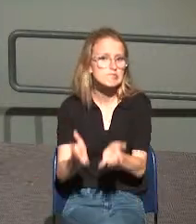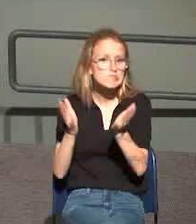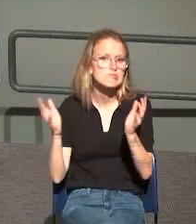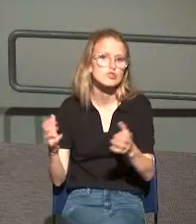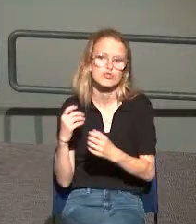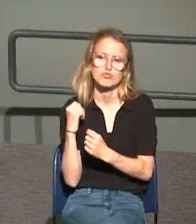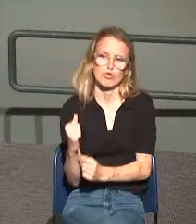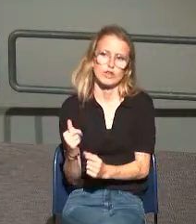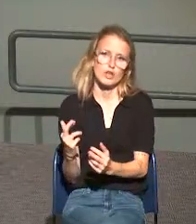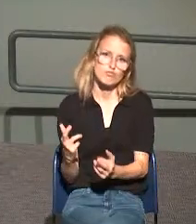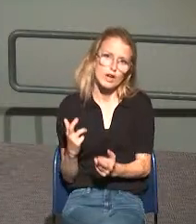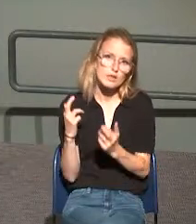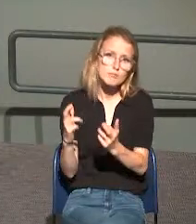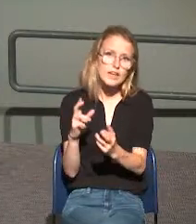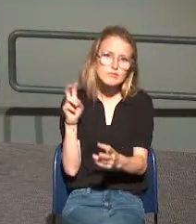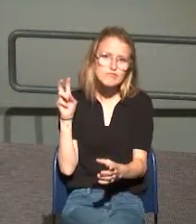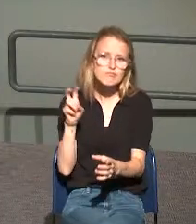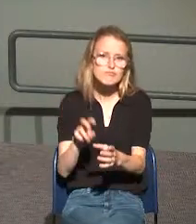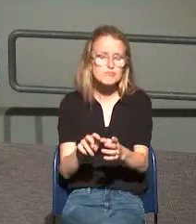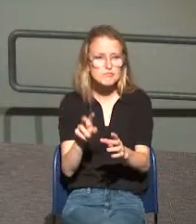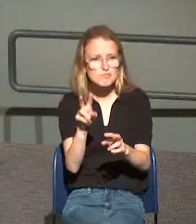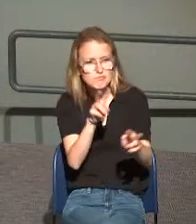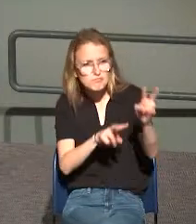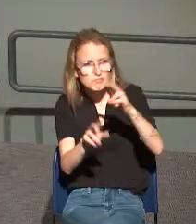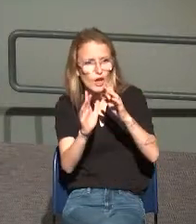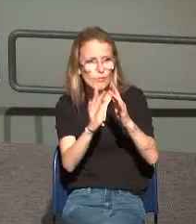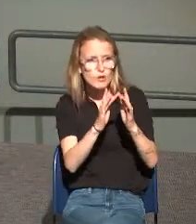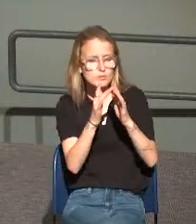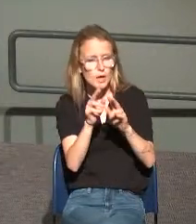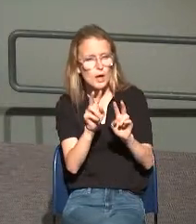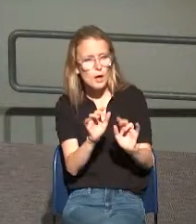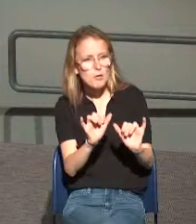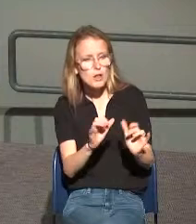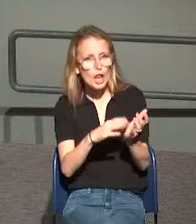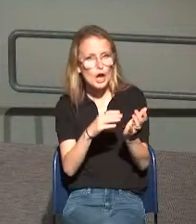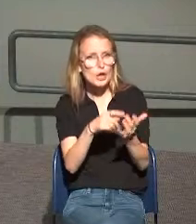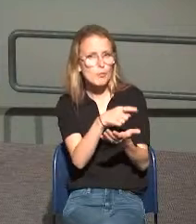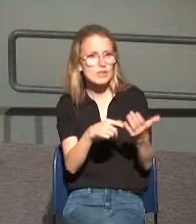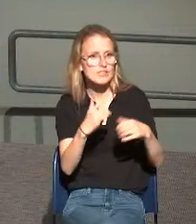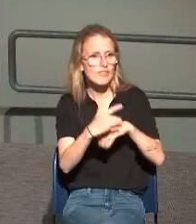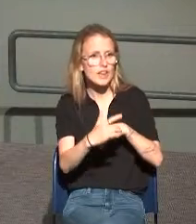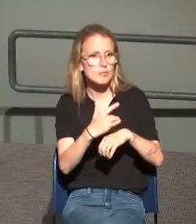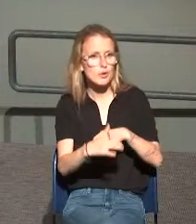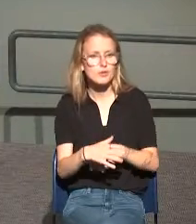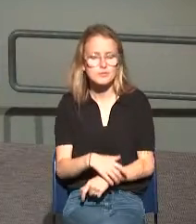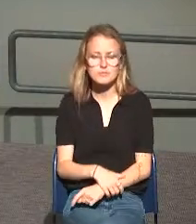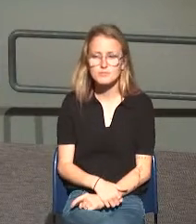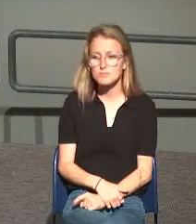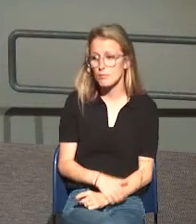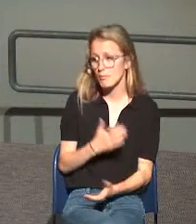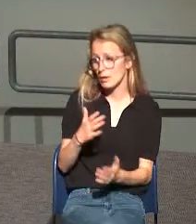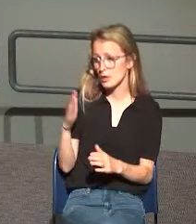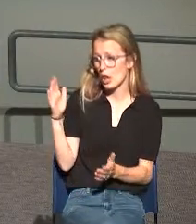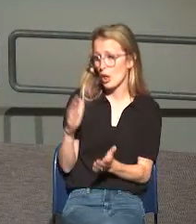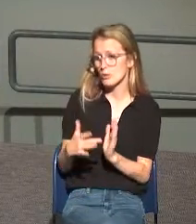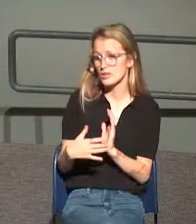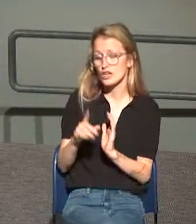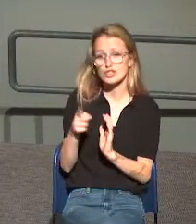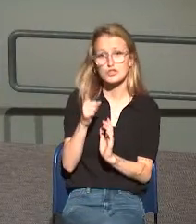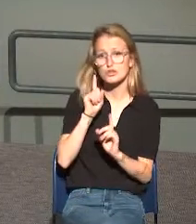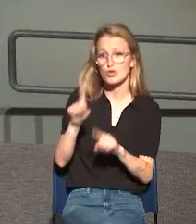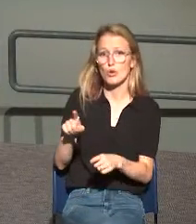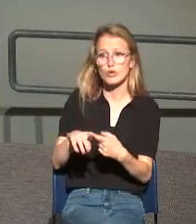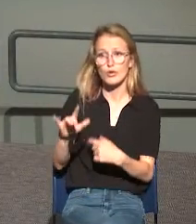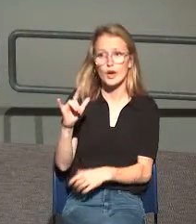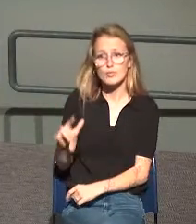strongly recommend jumping on those websites and learning about what's available there. So. Or much more low-tech, just go out to your local